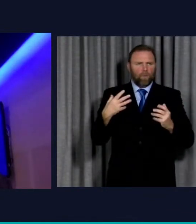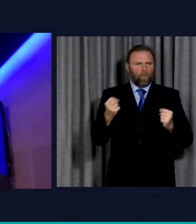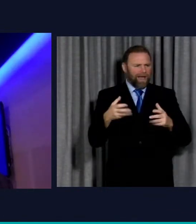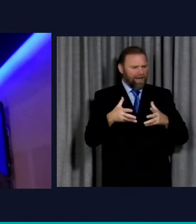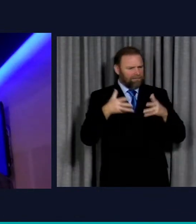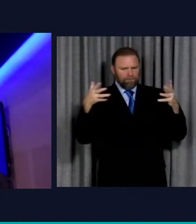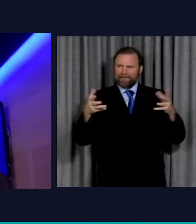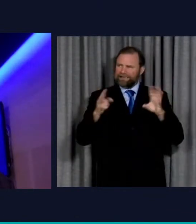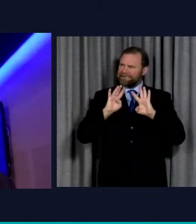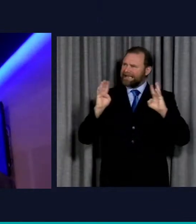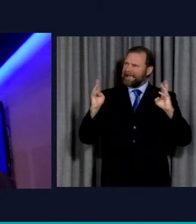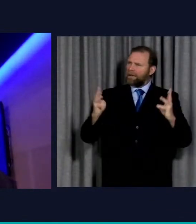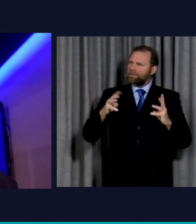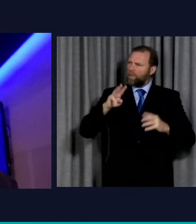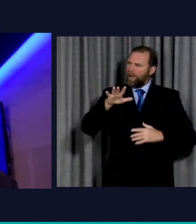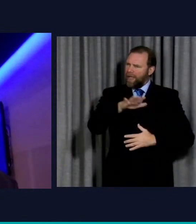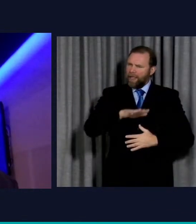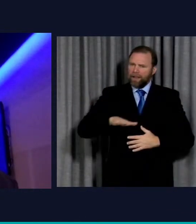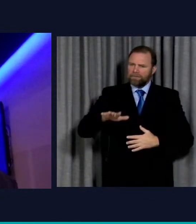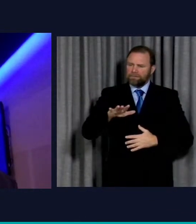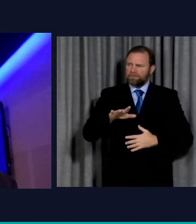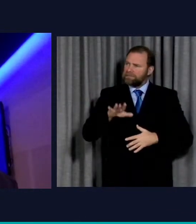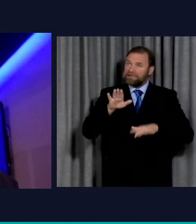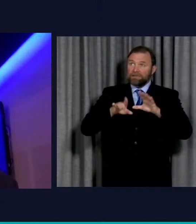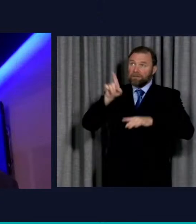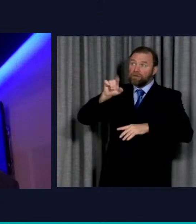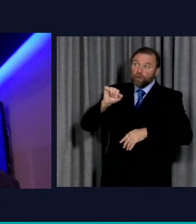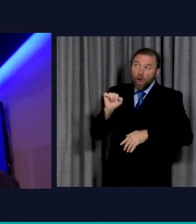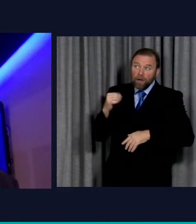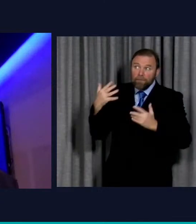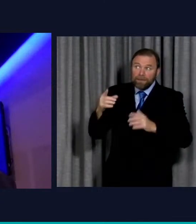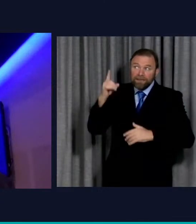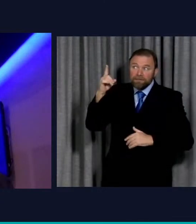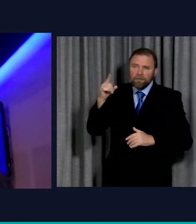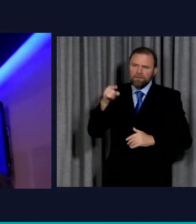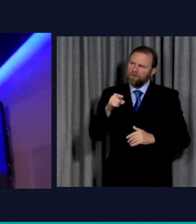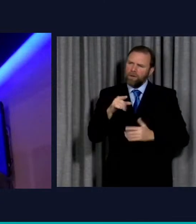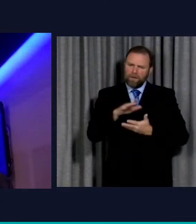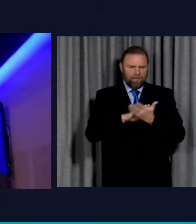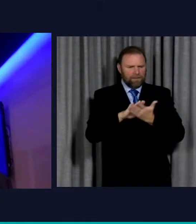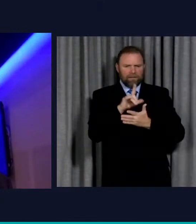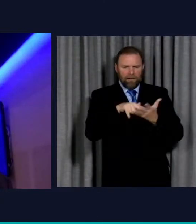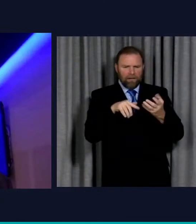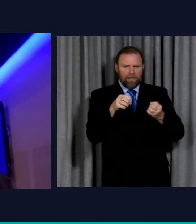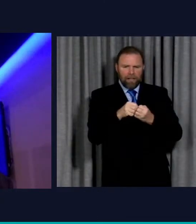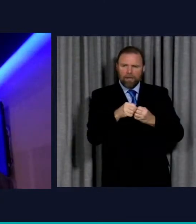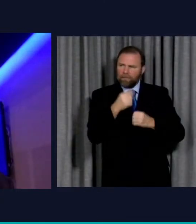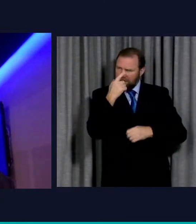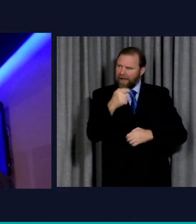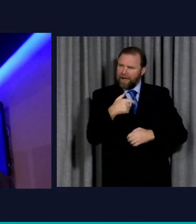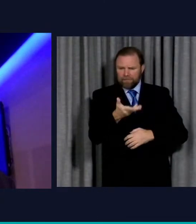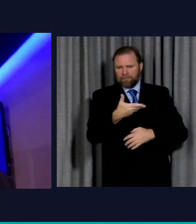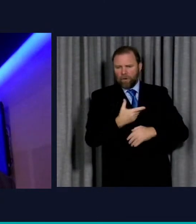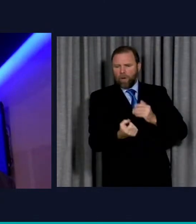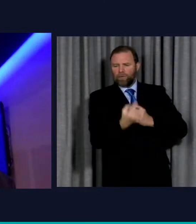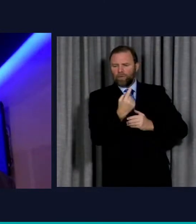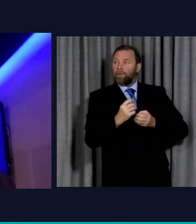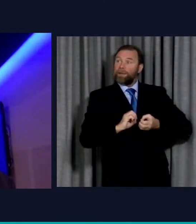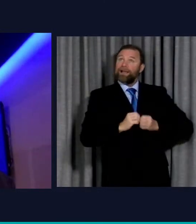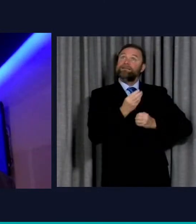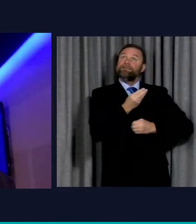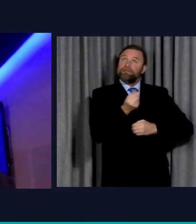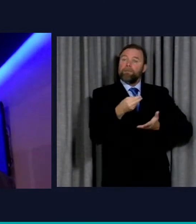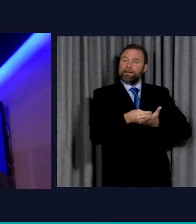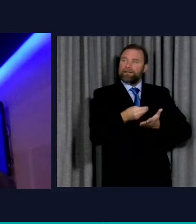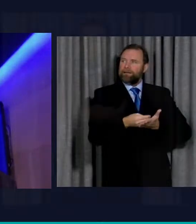Wales, and that's a similar approach to what's happened in Scotland. And at least then it'll give the clubs in Wales a chance to make some revenue over the